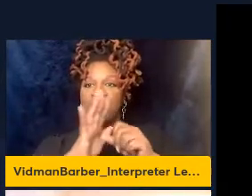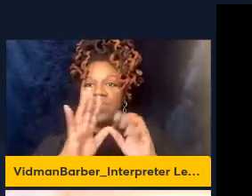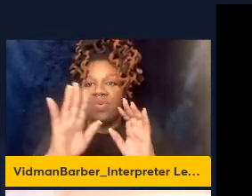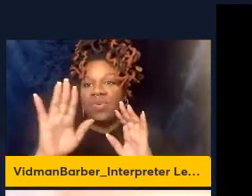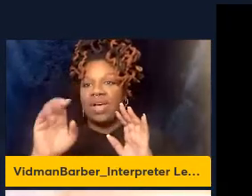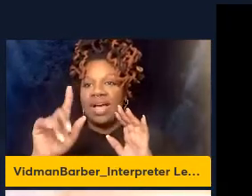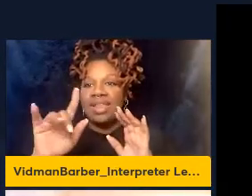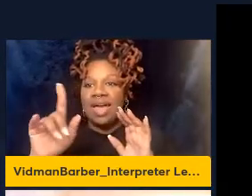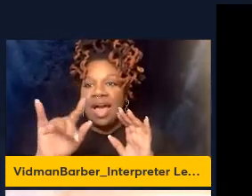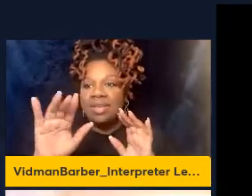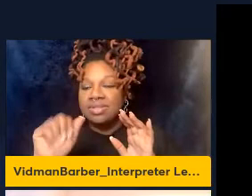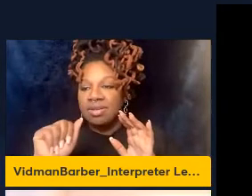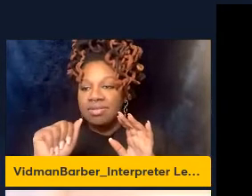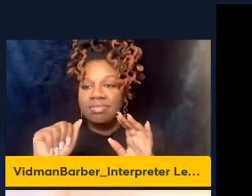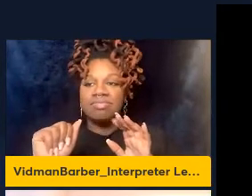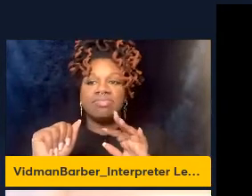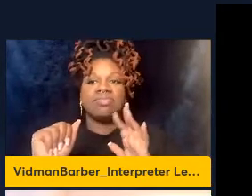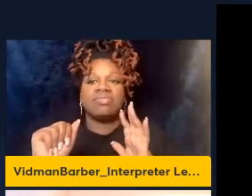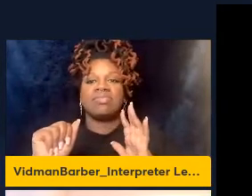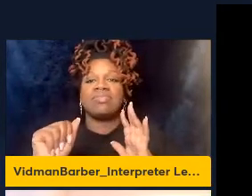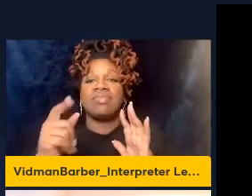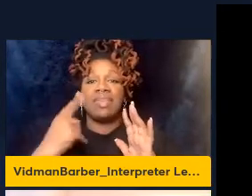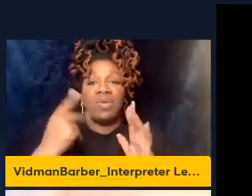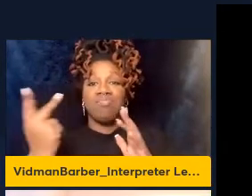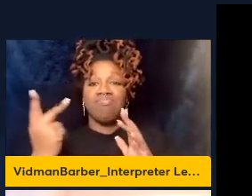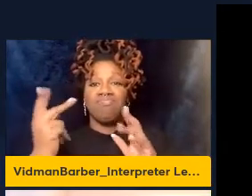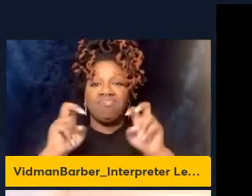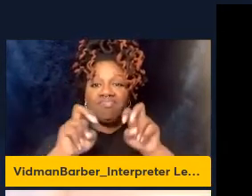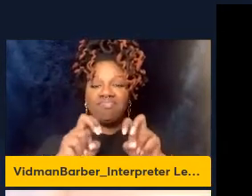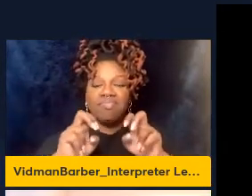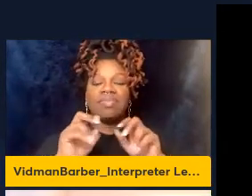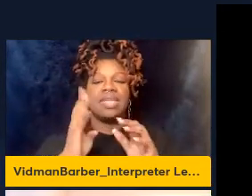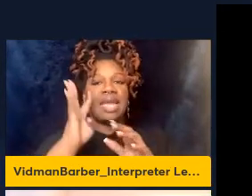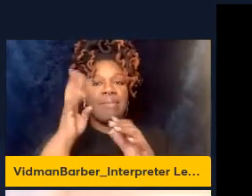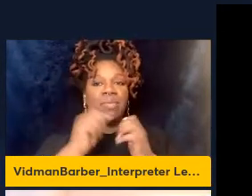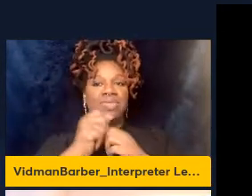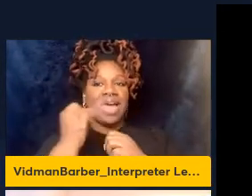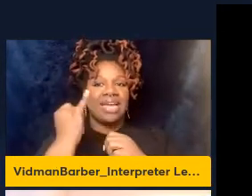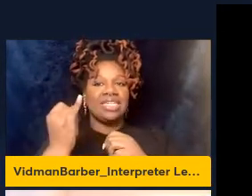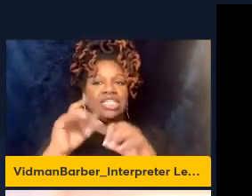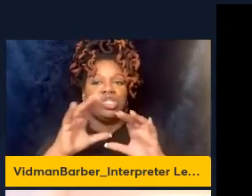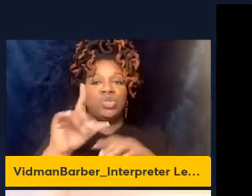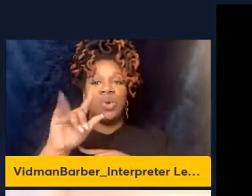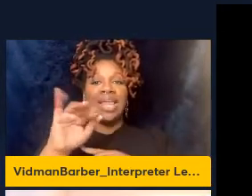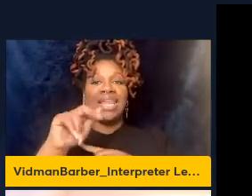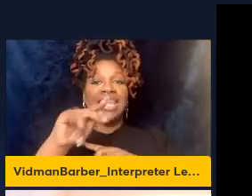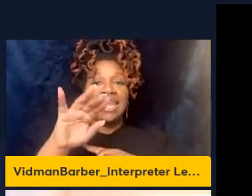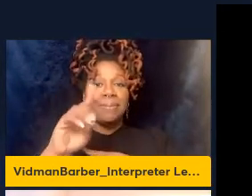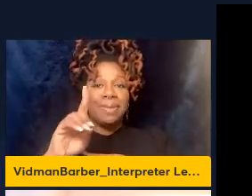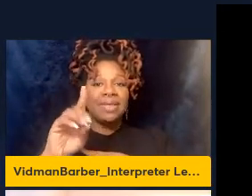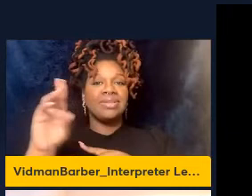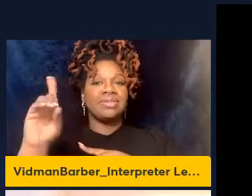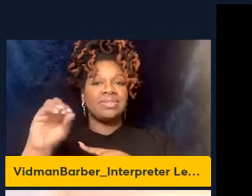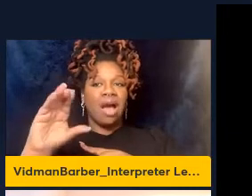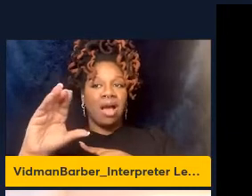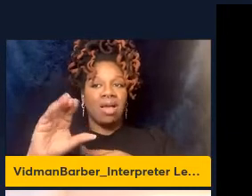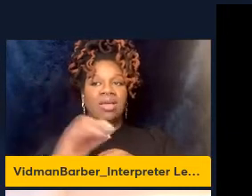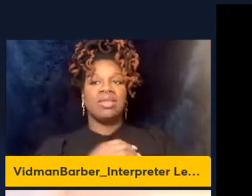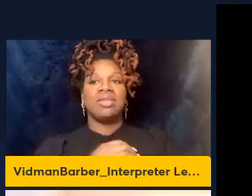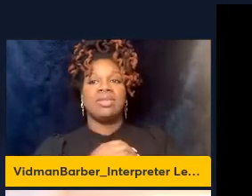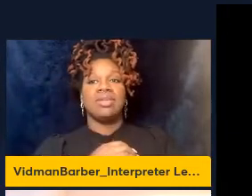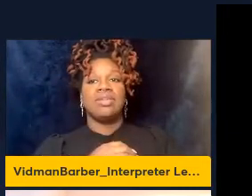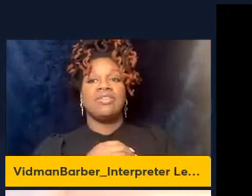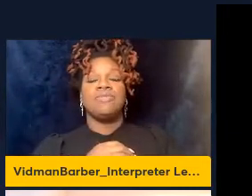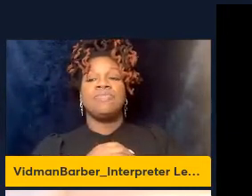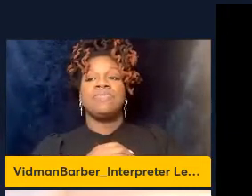more high throughput. So we came up with the idea together to do what we call a lipid dot blot, right? So what he did, in a sense, was take Nutshell's membrane, very similar to a